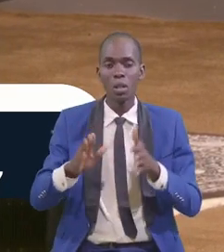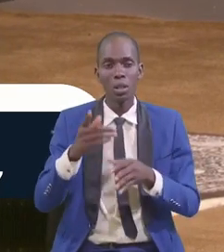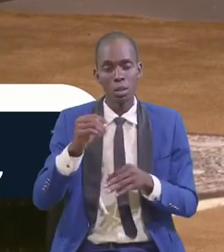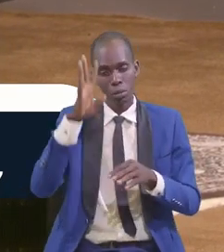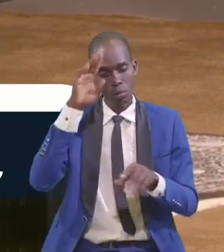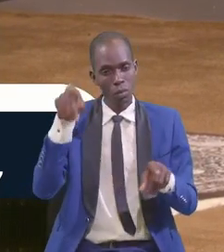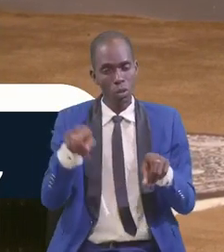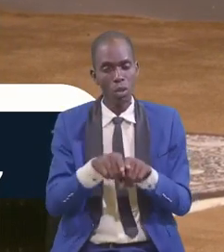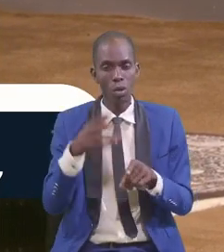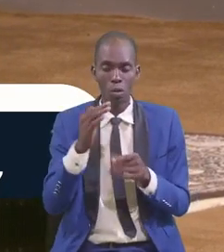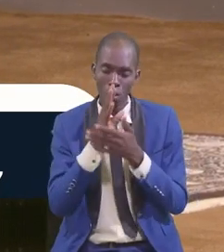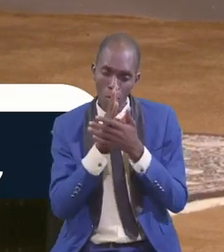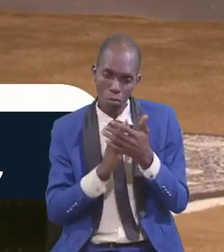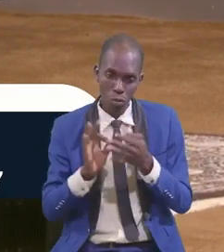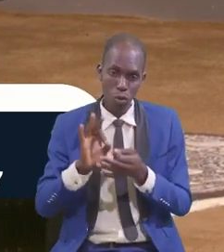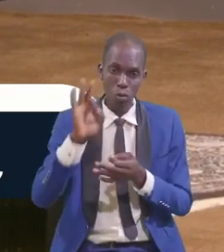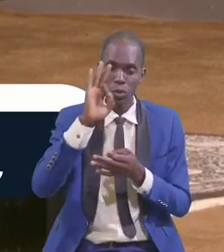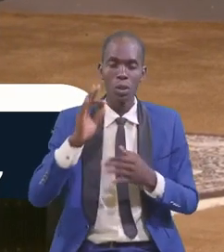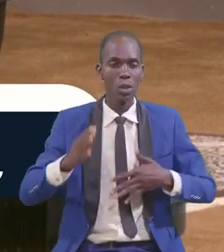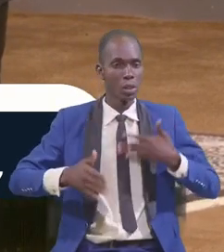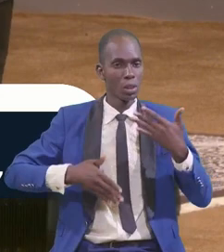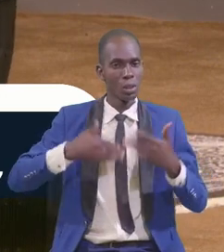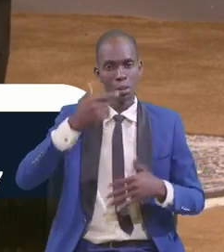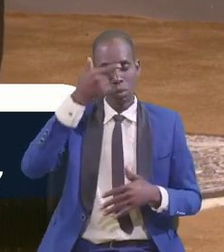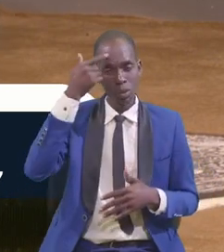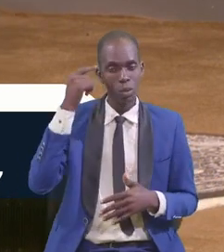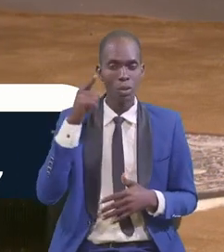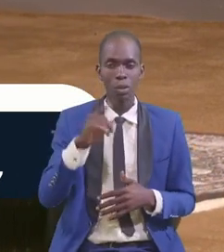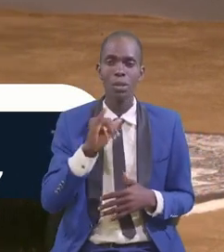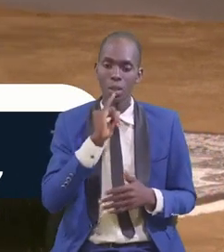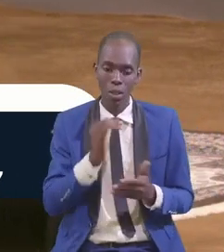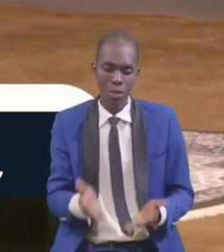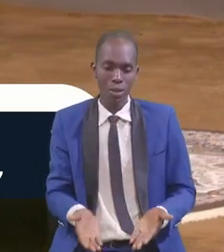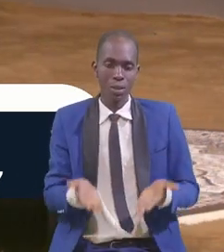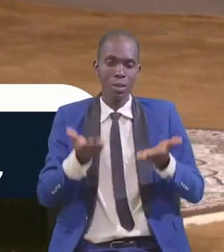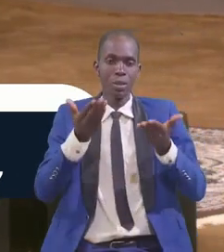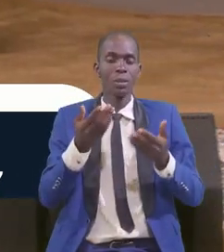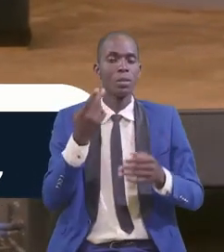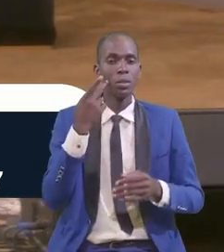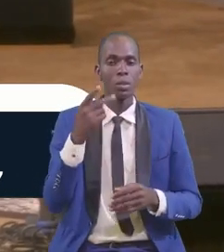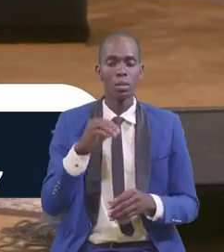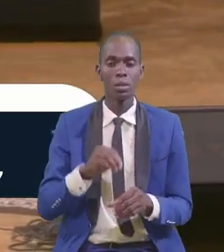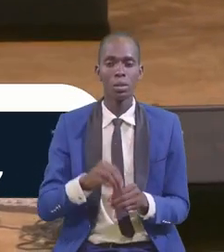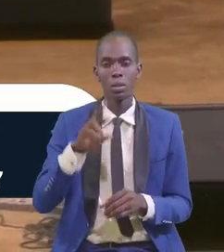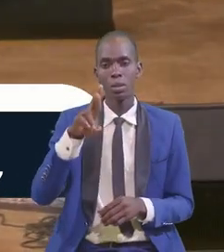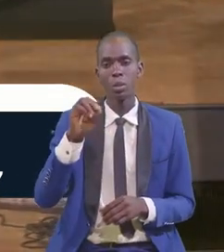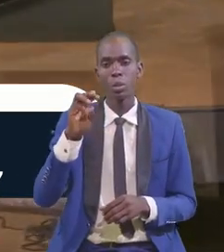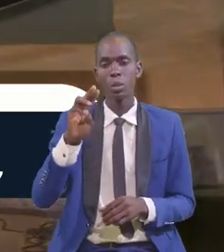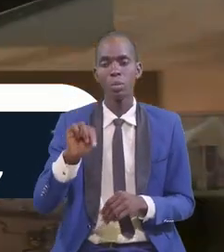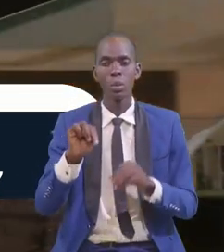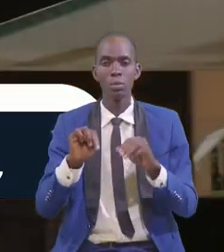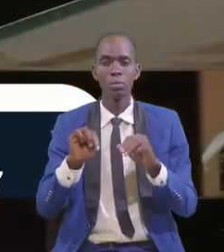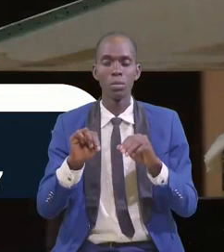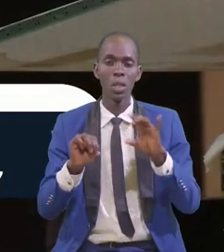degree rejoice in that he is exalted. We're told in Romans